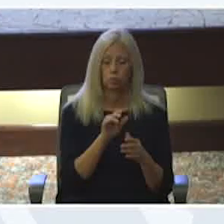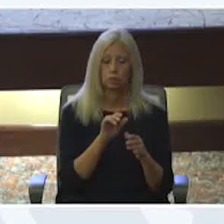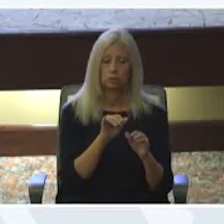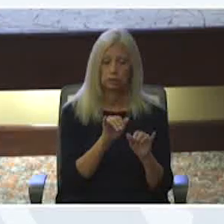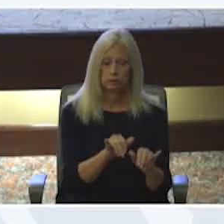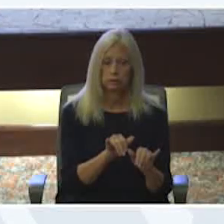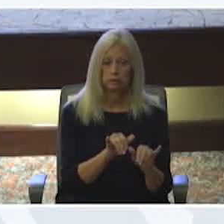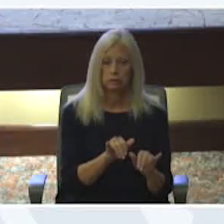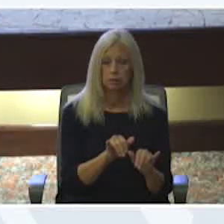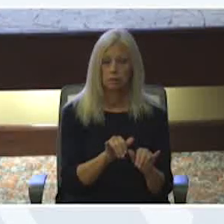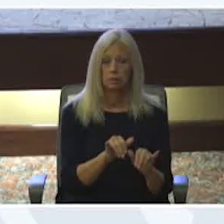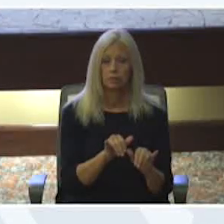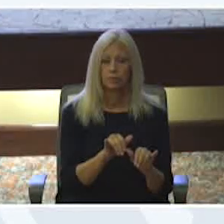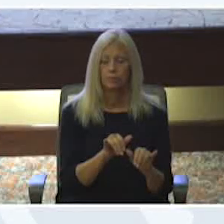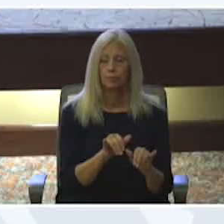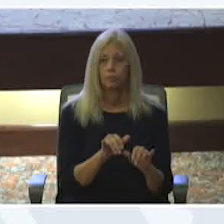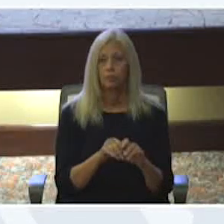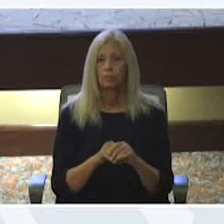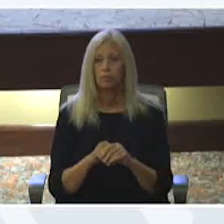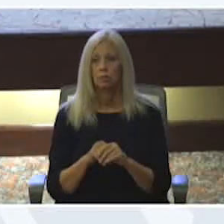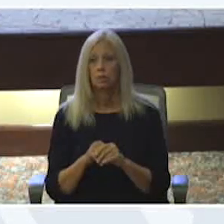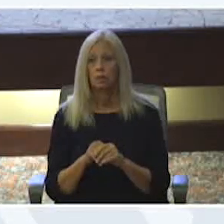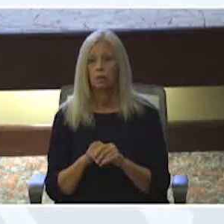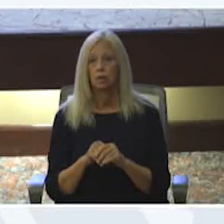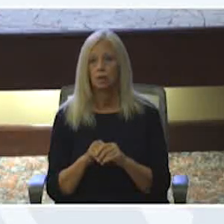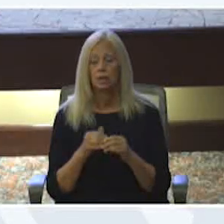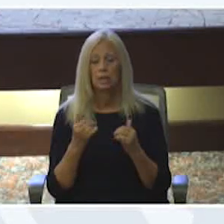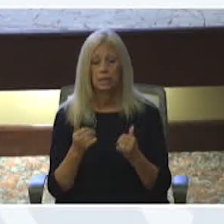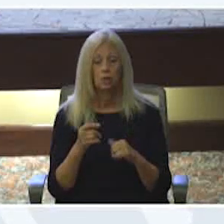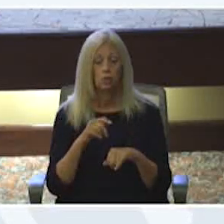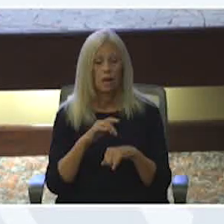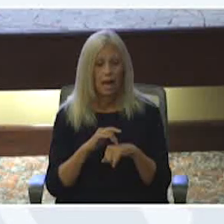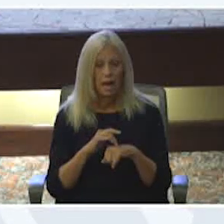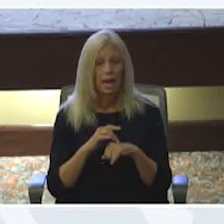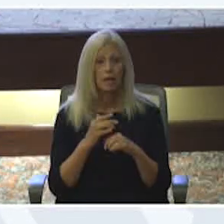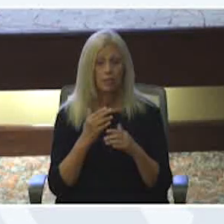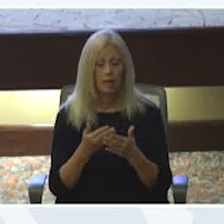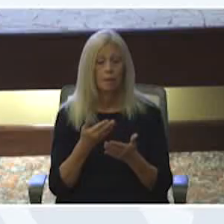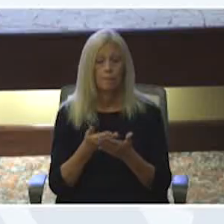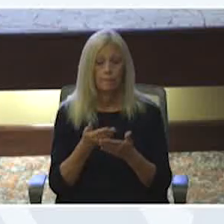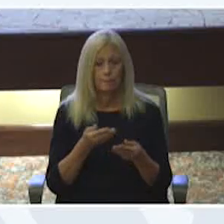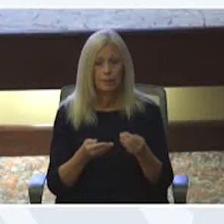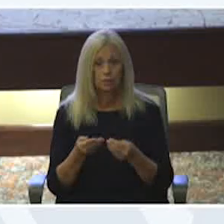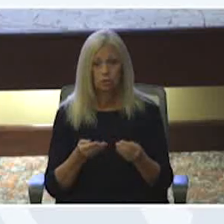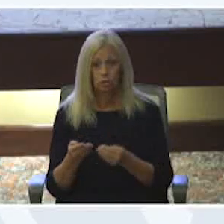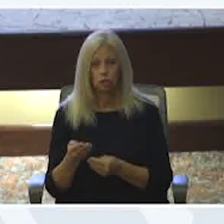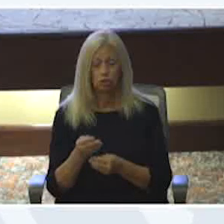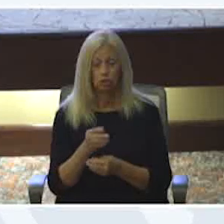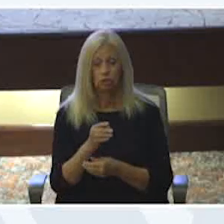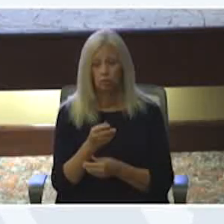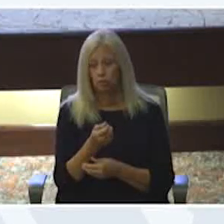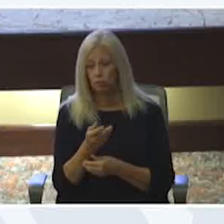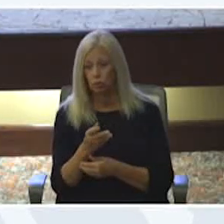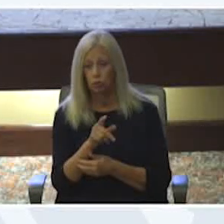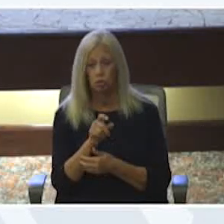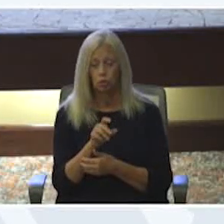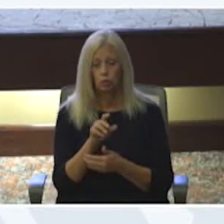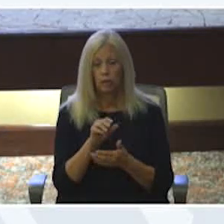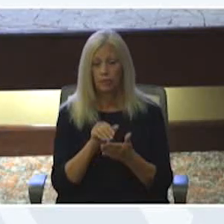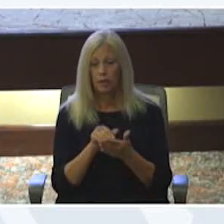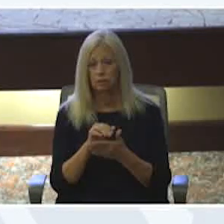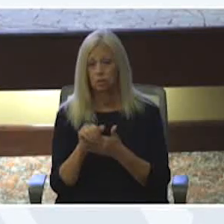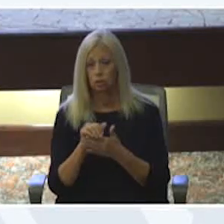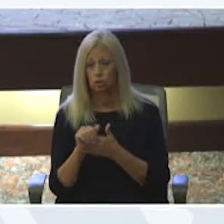you delete that Webster overlook, we're right at the budget. There's a few $100,000 for contingency.